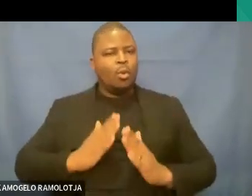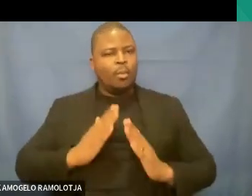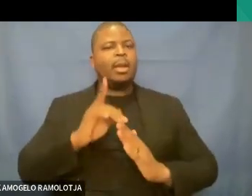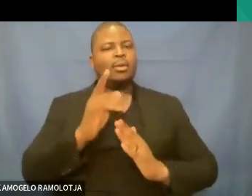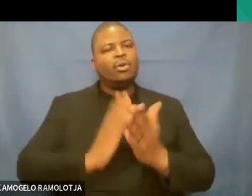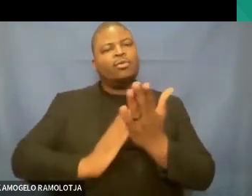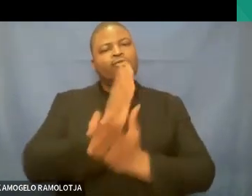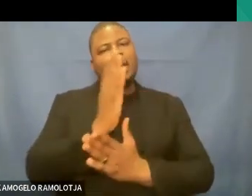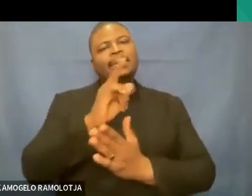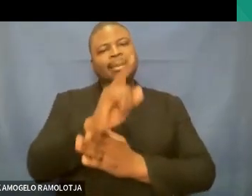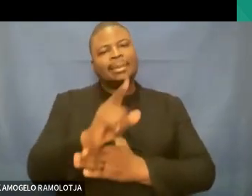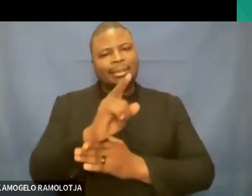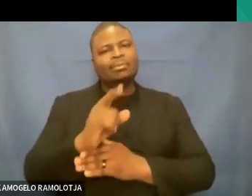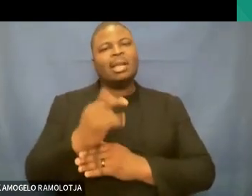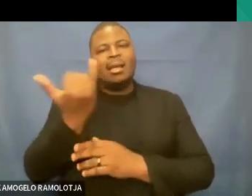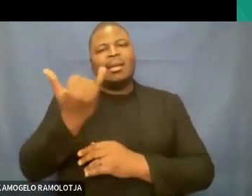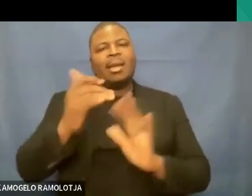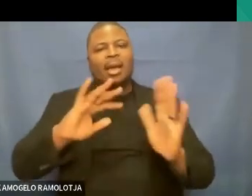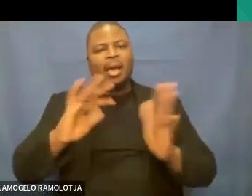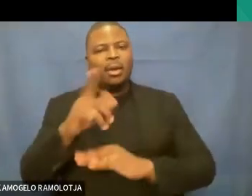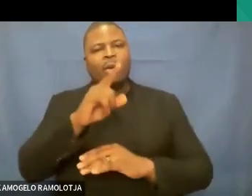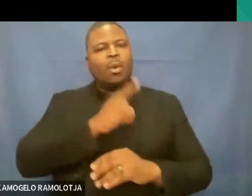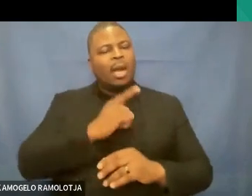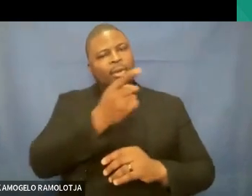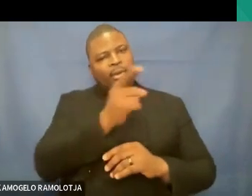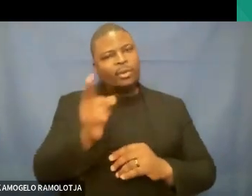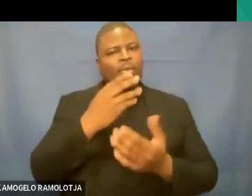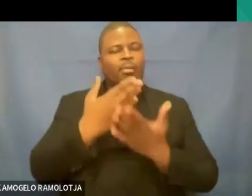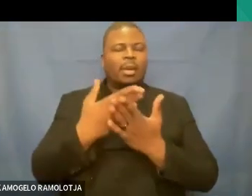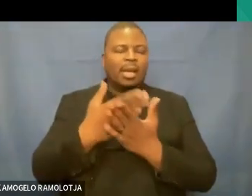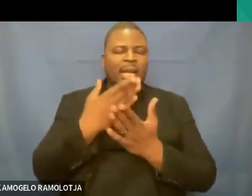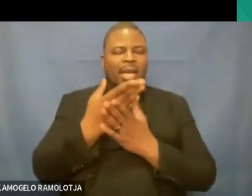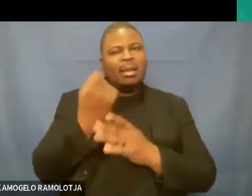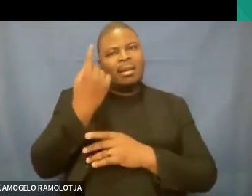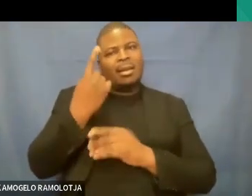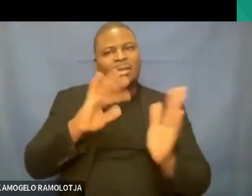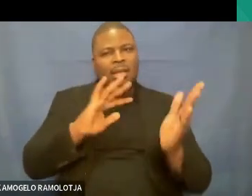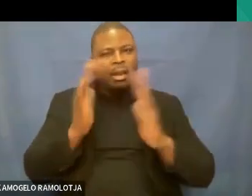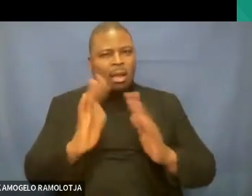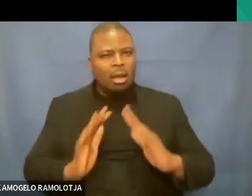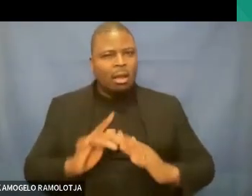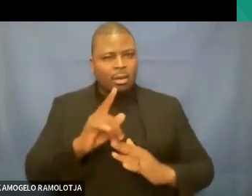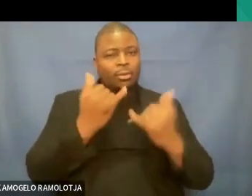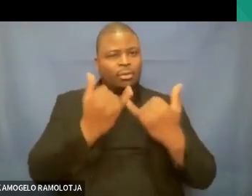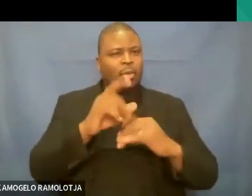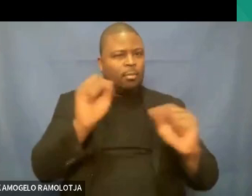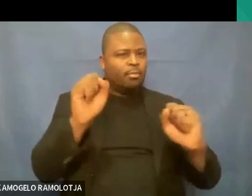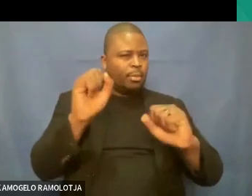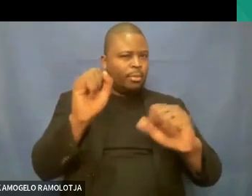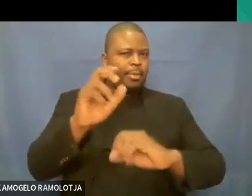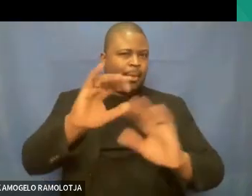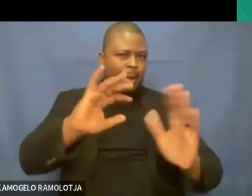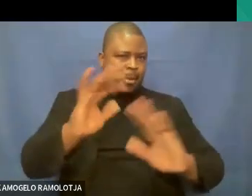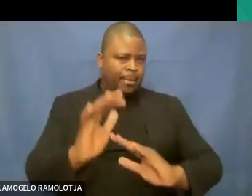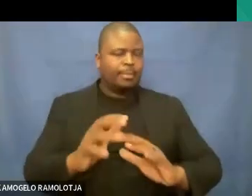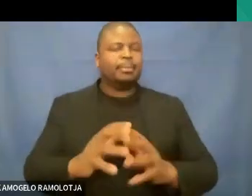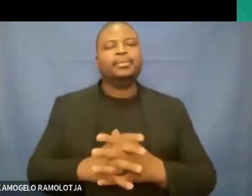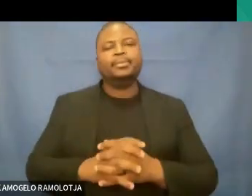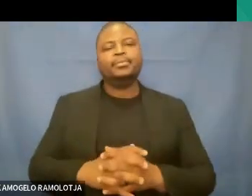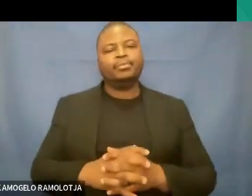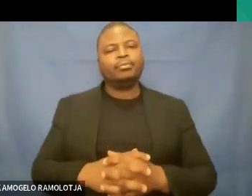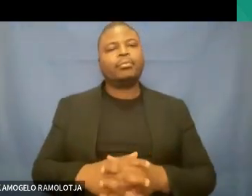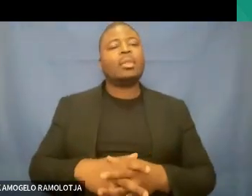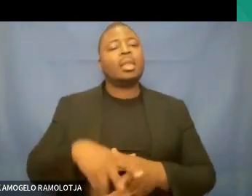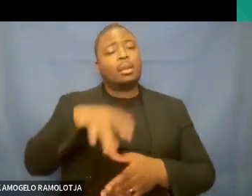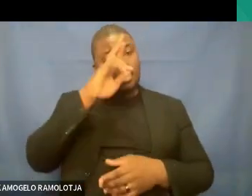mainstreamed, just so that you as the viewers have an understanding of what is going to be presented today. So as I mentioned, our